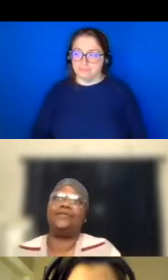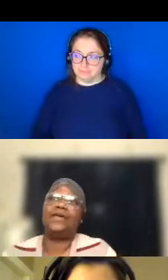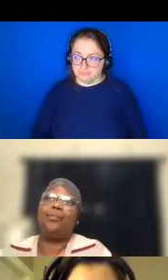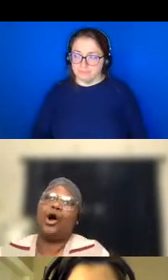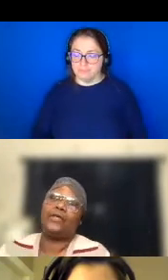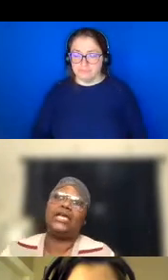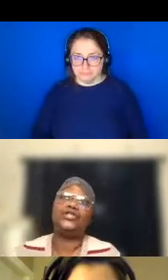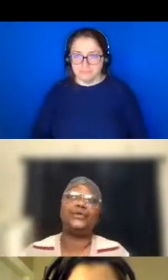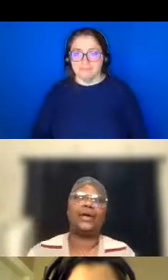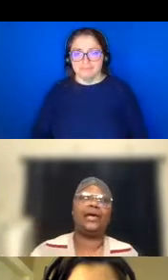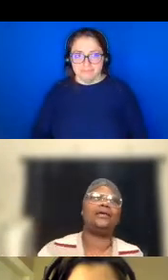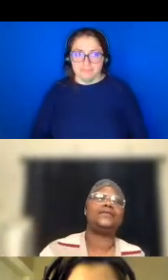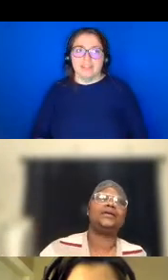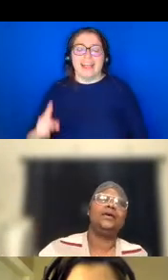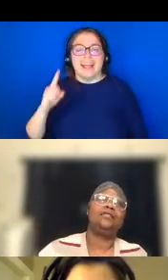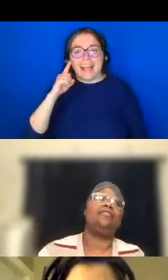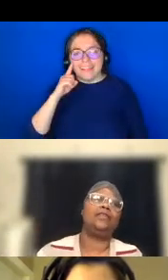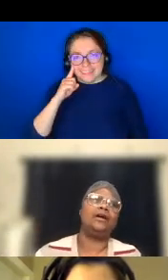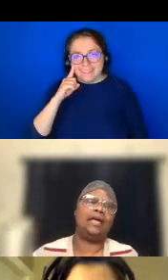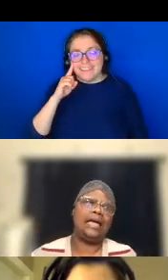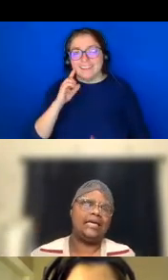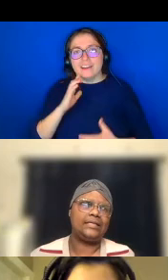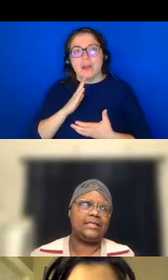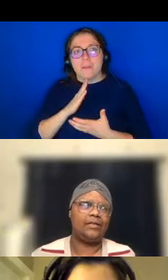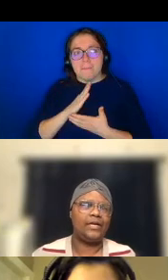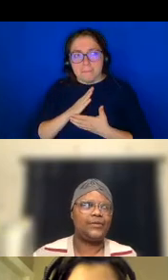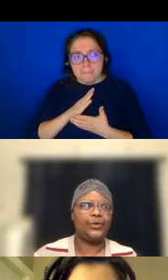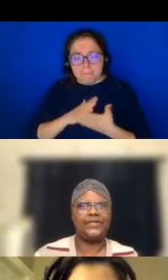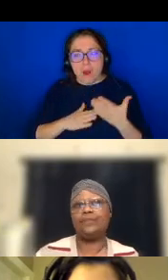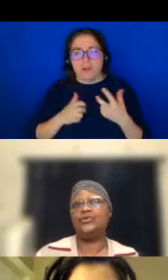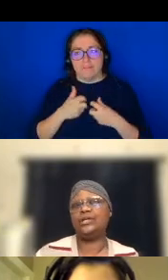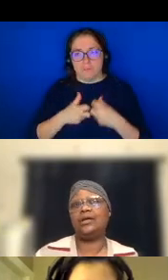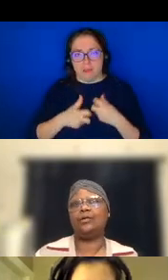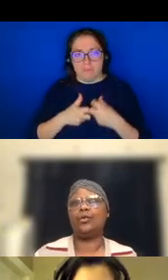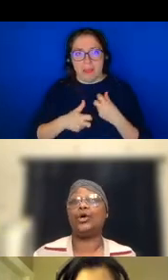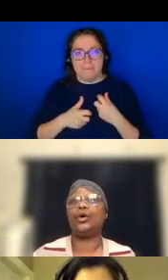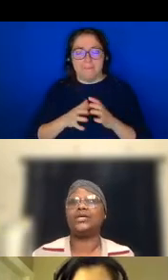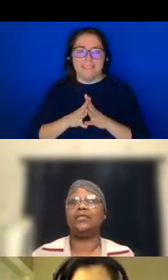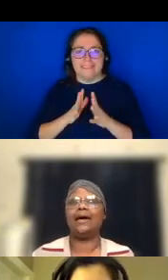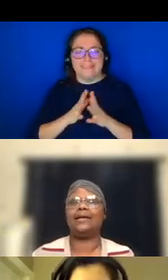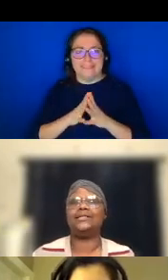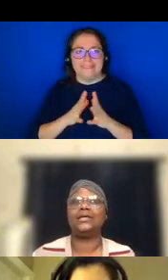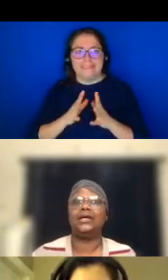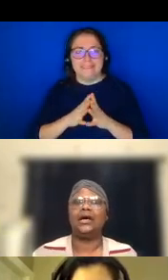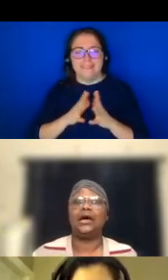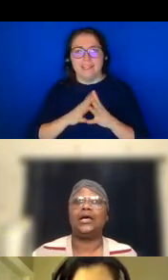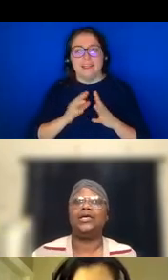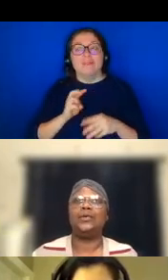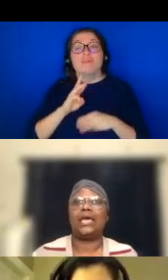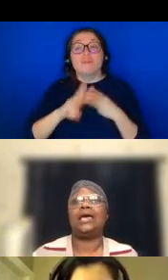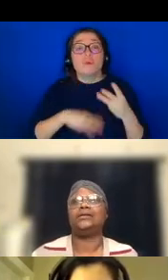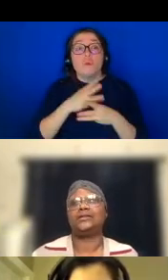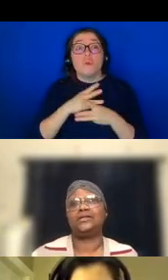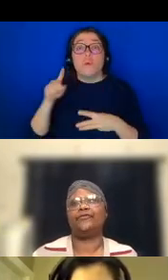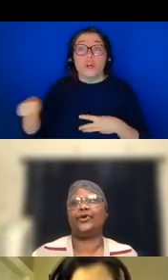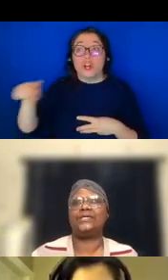I think part of the issue is that there is this perception in the world that you